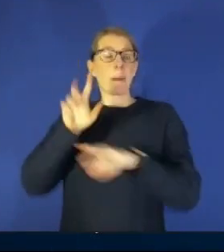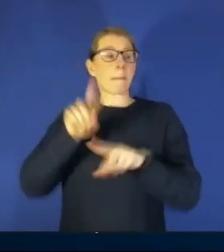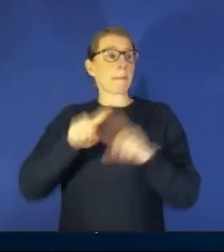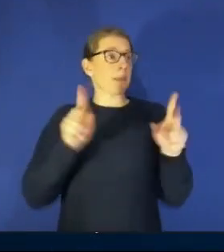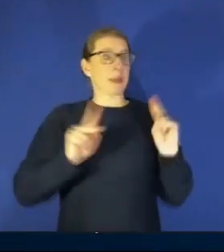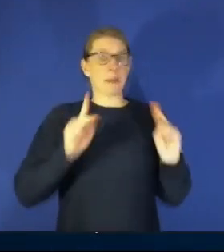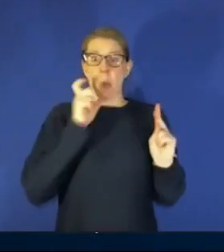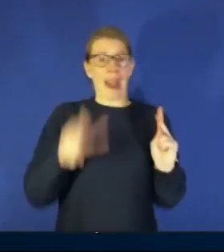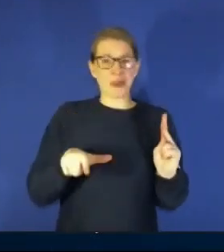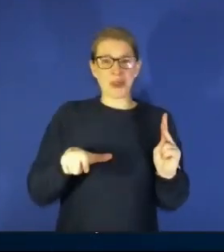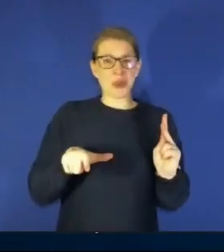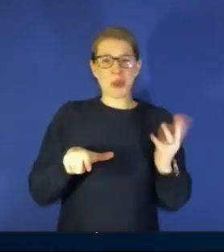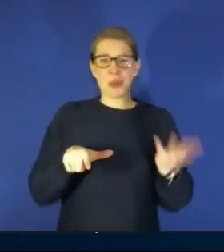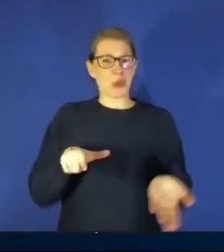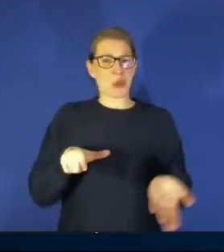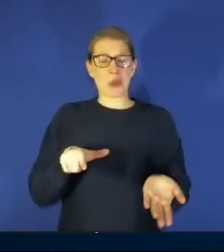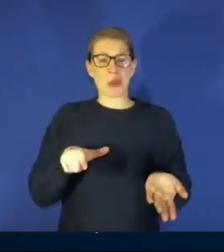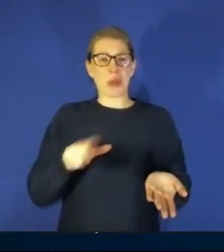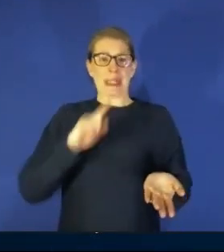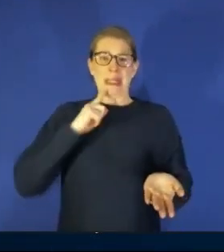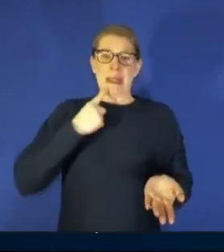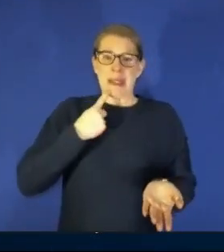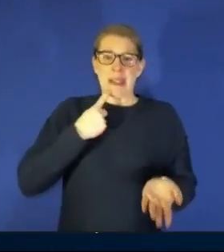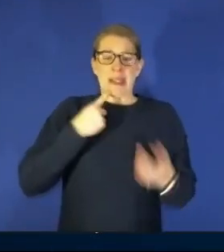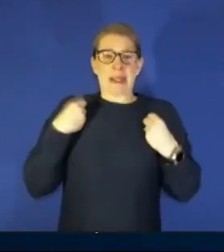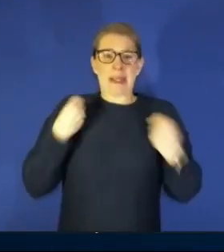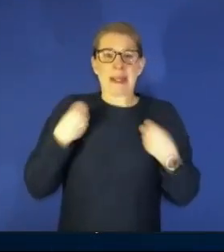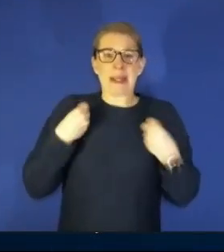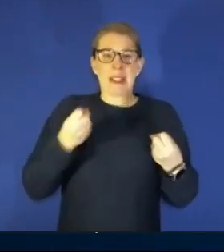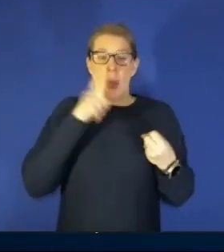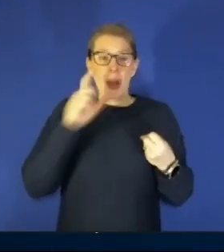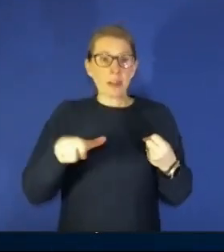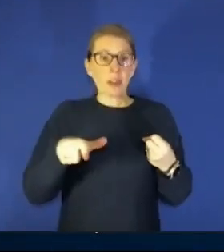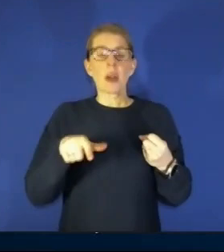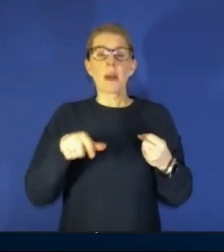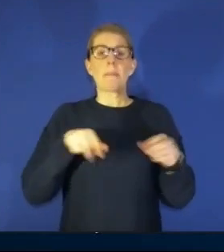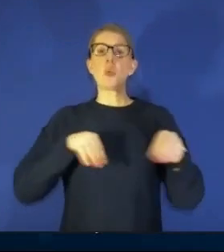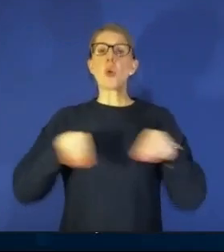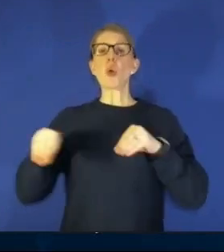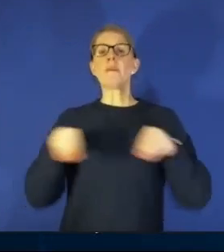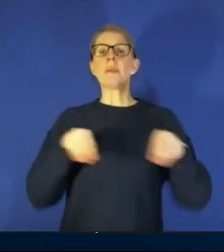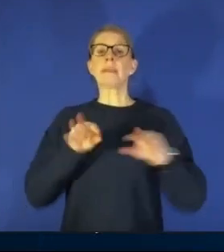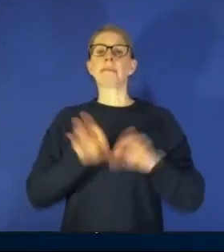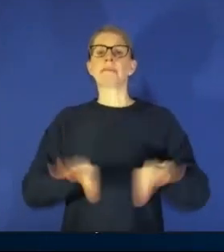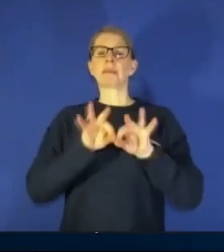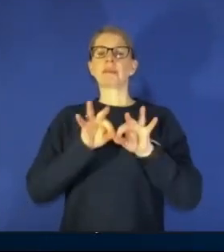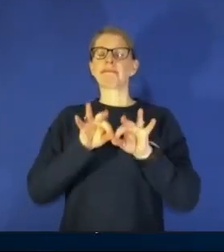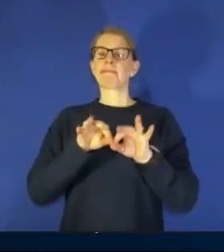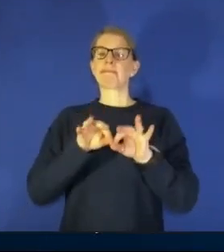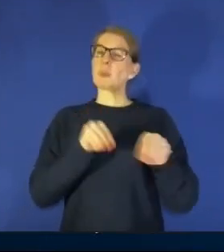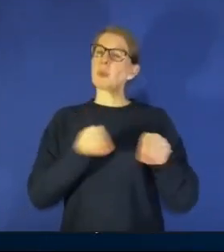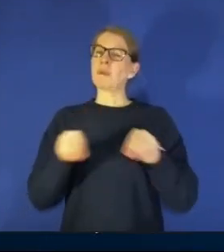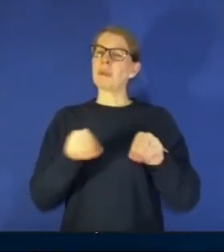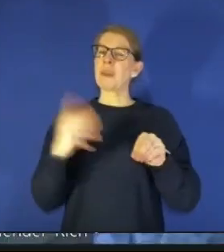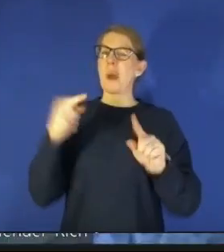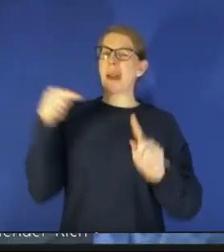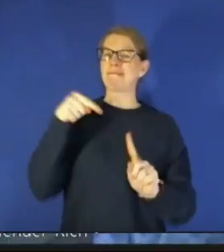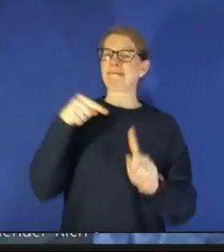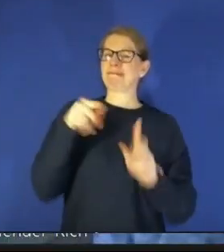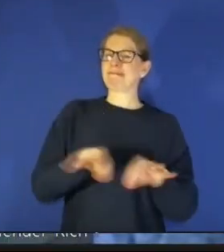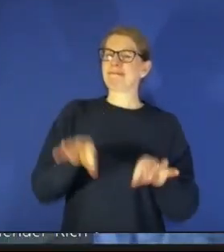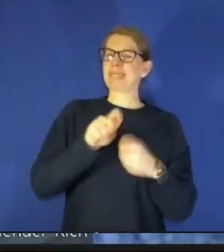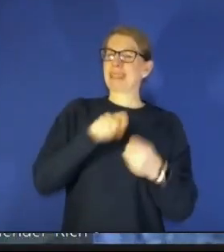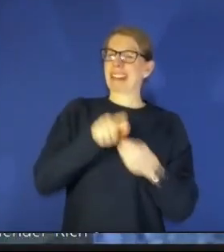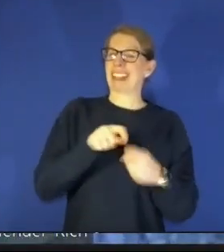of extreme exercise. Movement matters. What specifically can they do to really make a difference? Yeah,